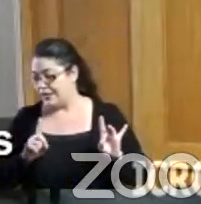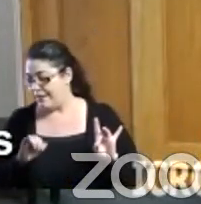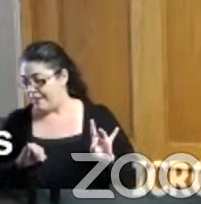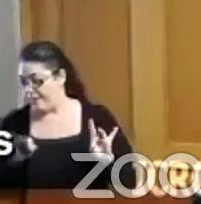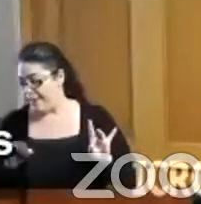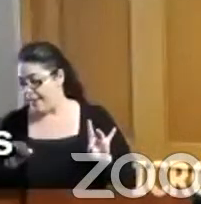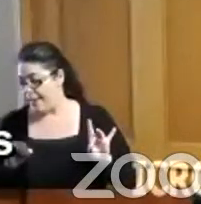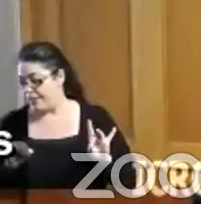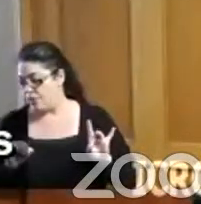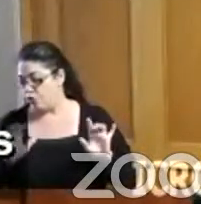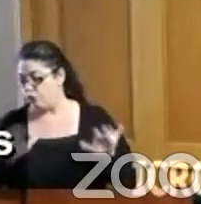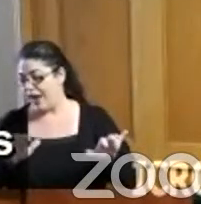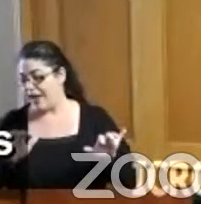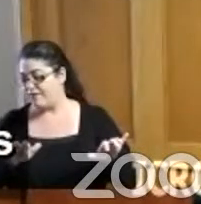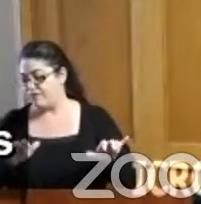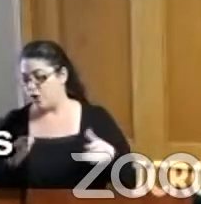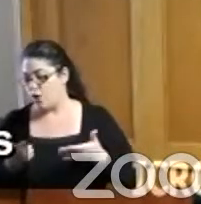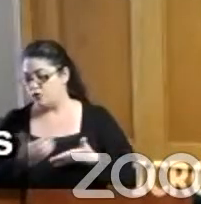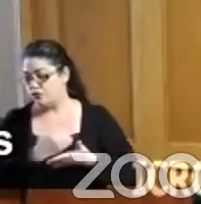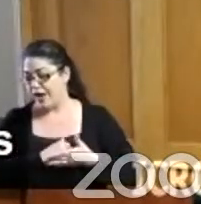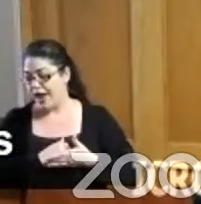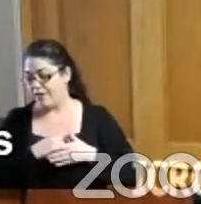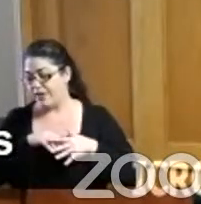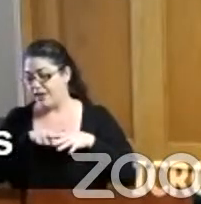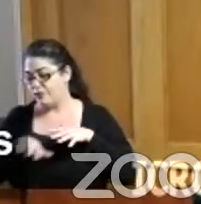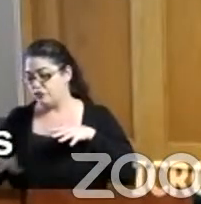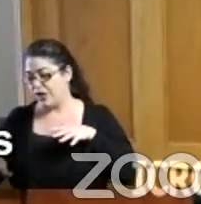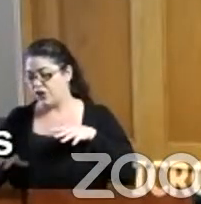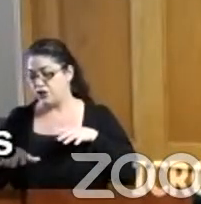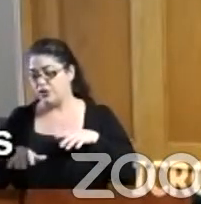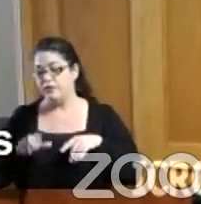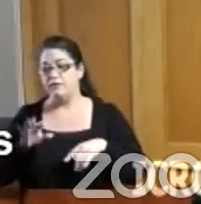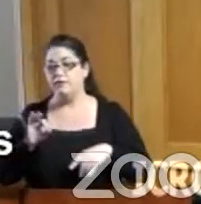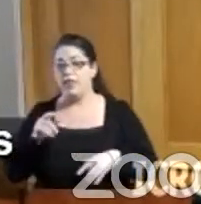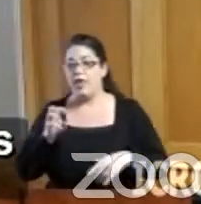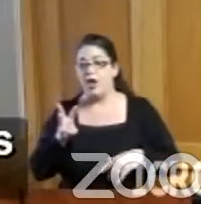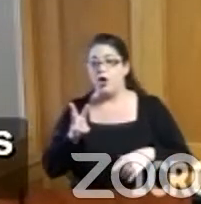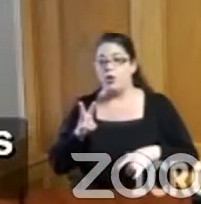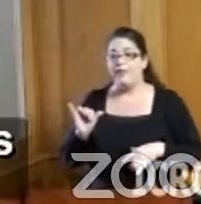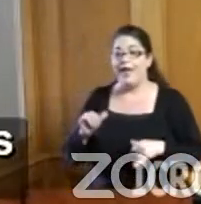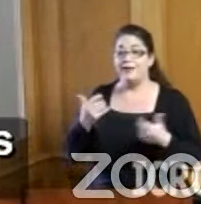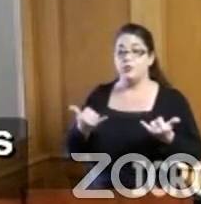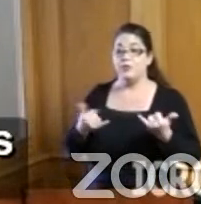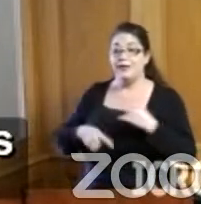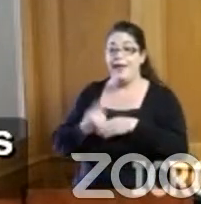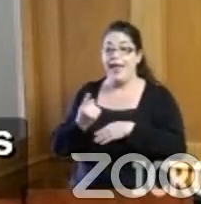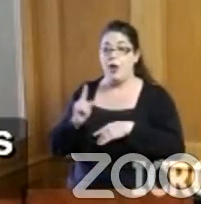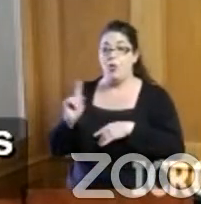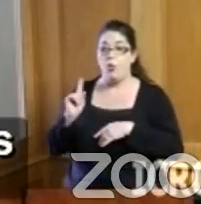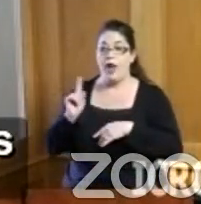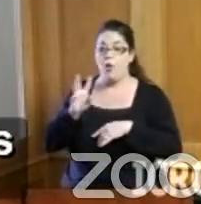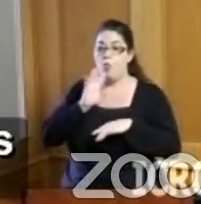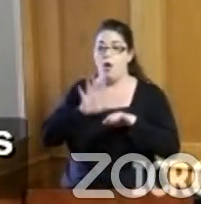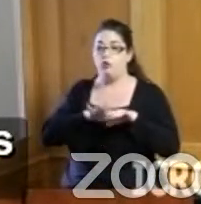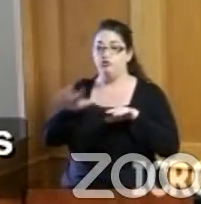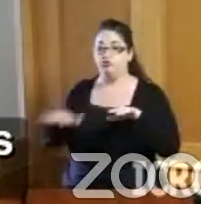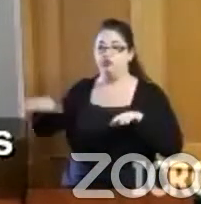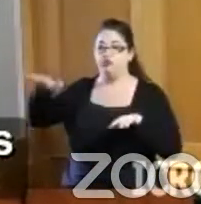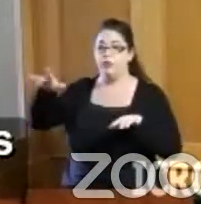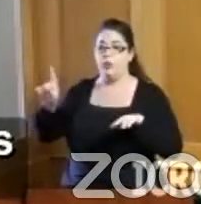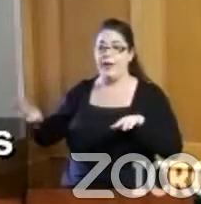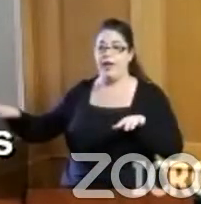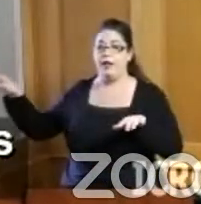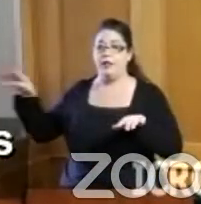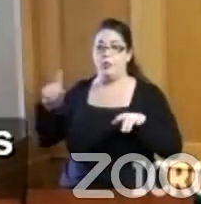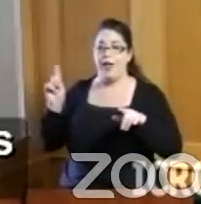is an acronym for Rainfall Derived Infiltration Inflow, which means on a day like today, mm-hmm. where is